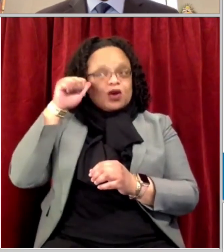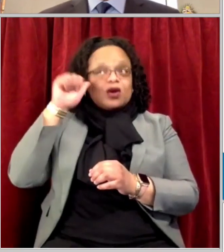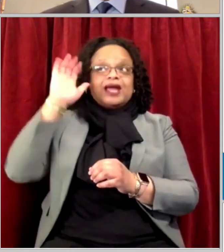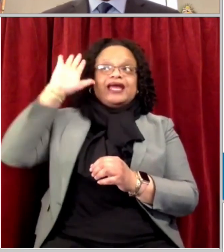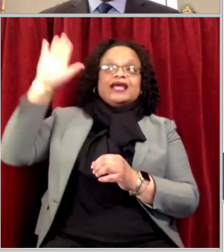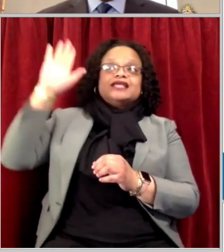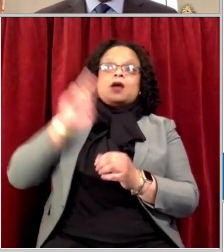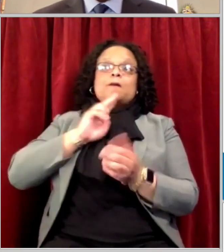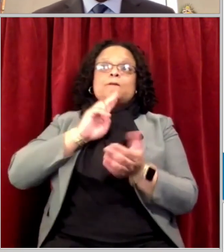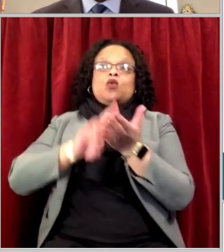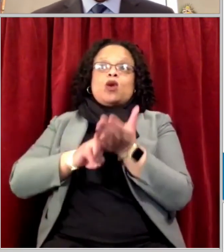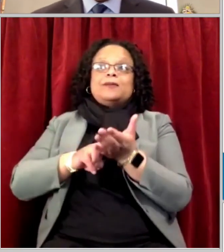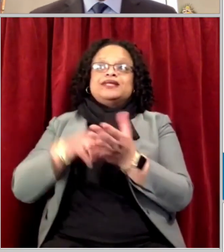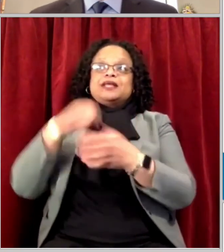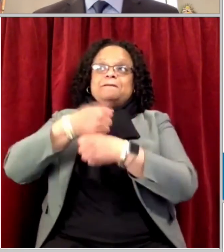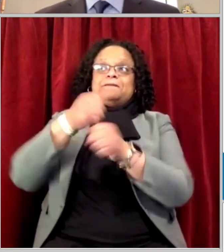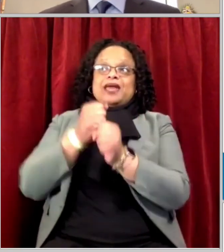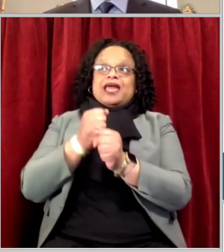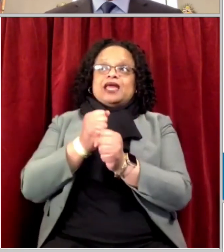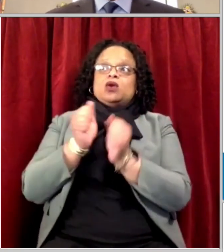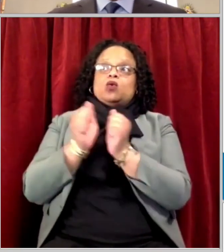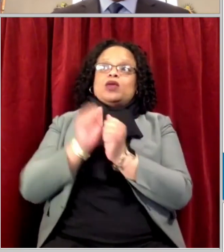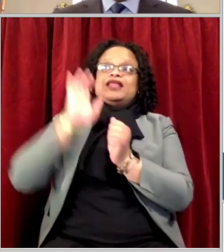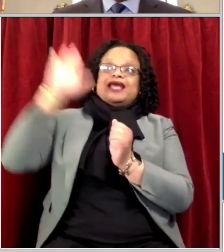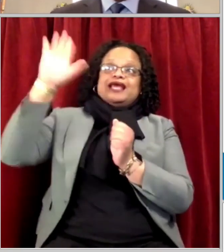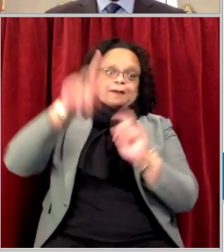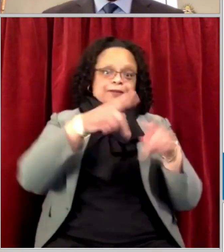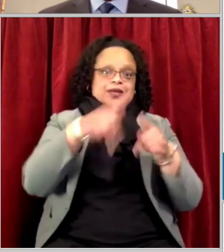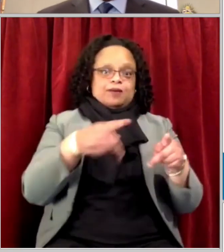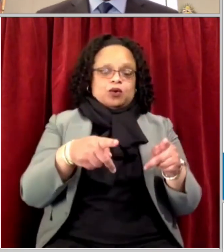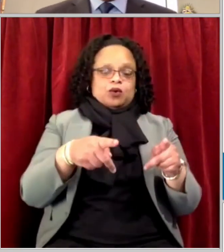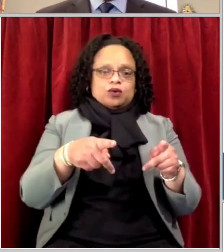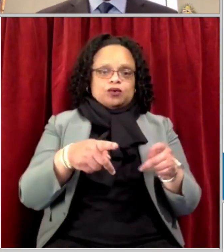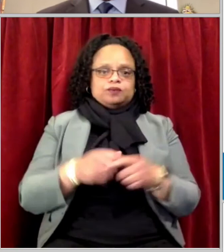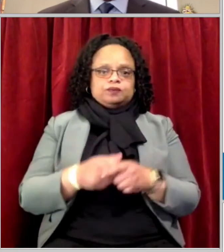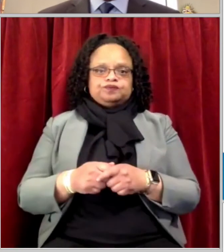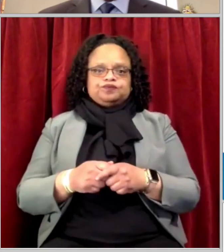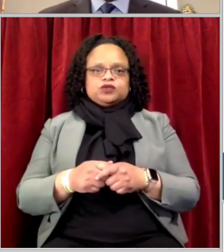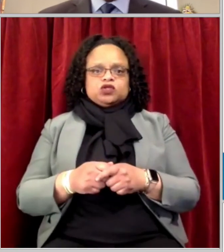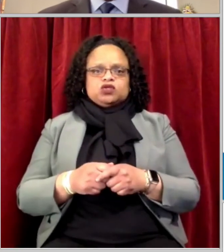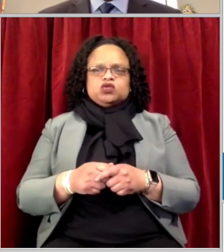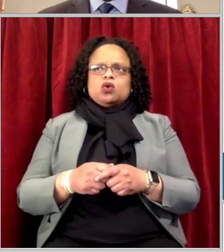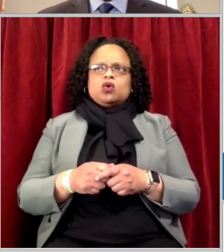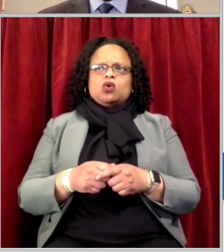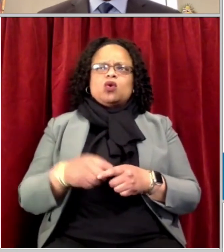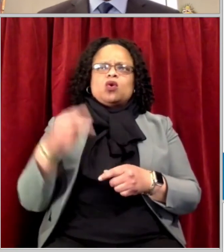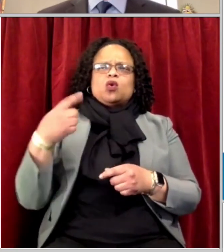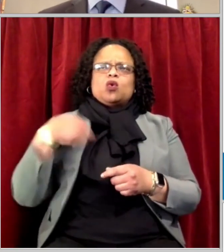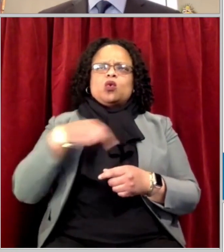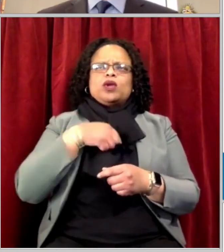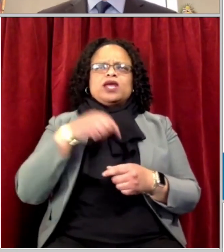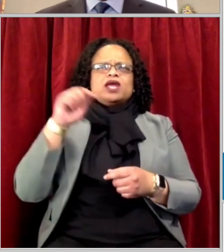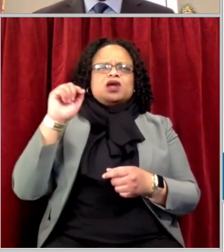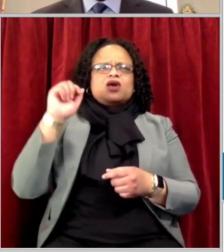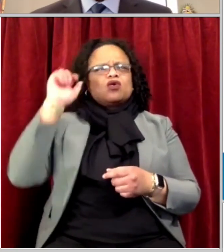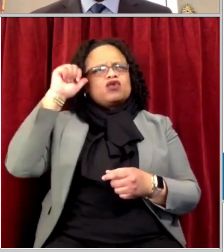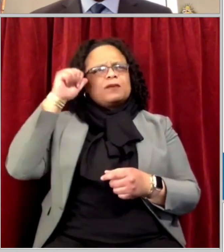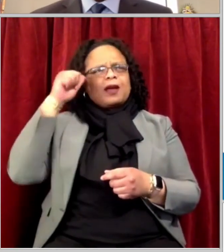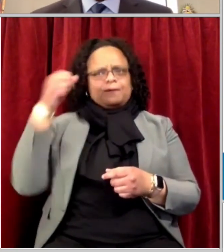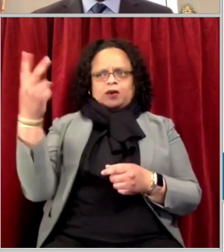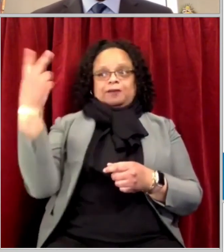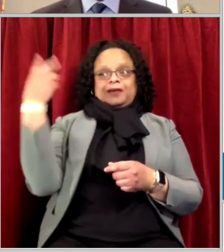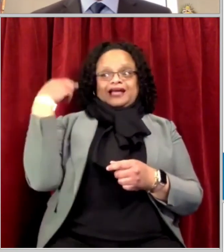with his own people. It moves from a past memory to a present